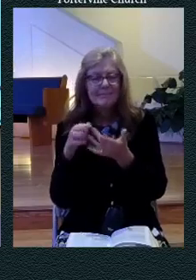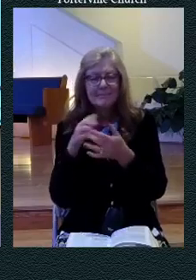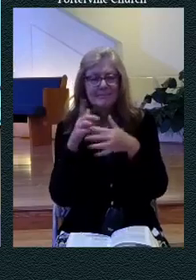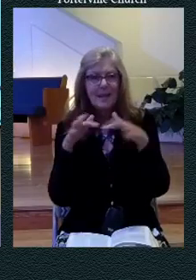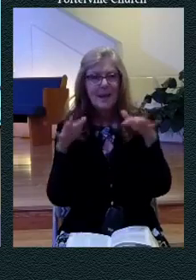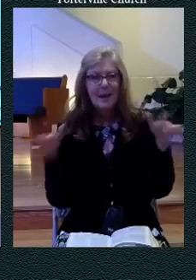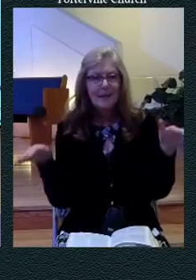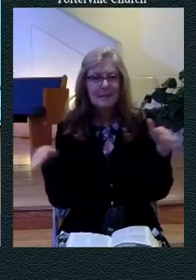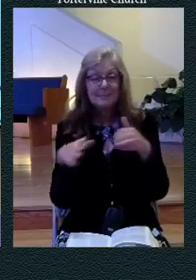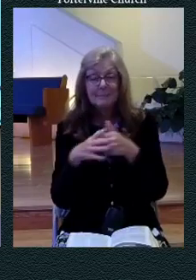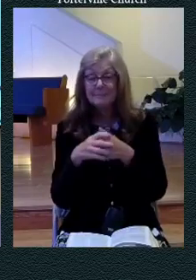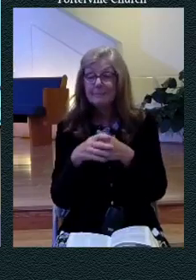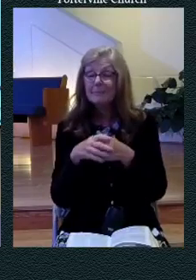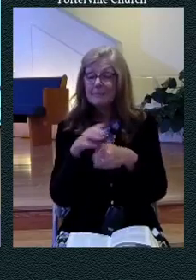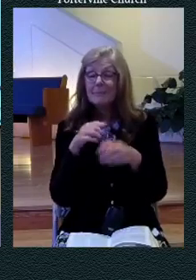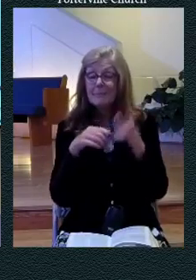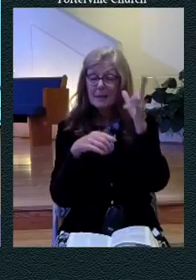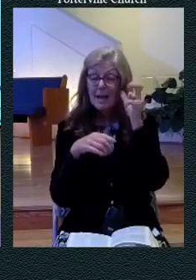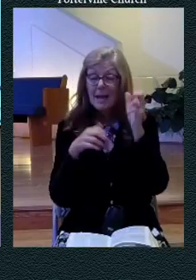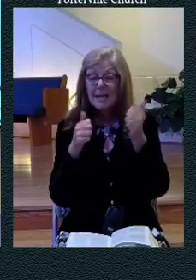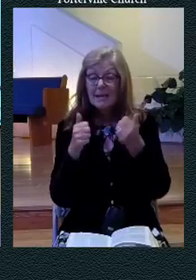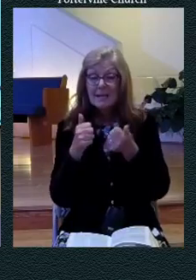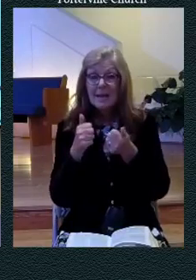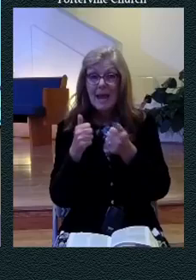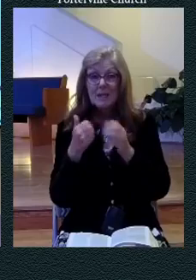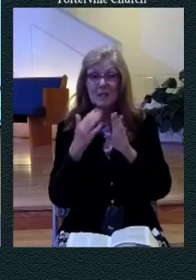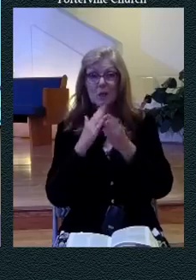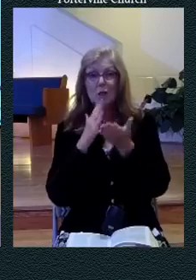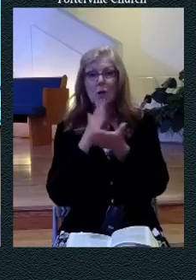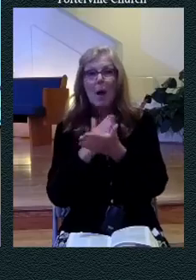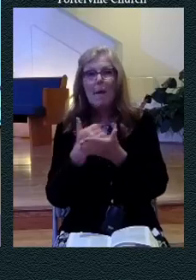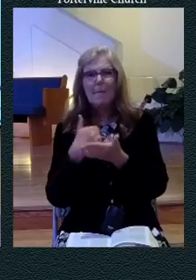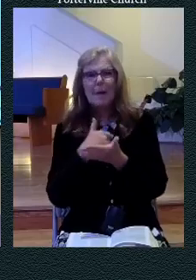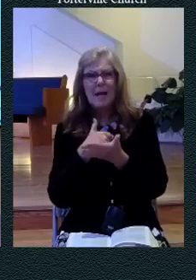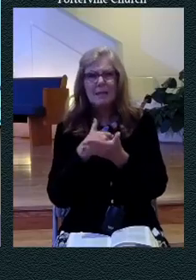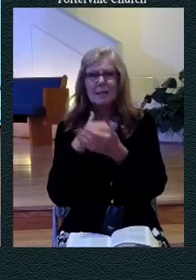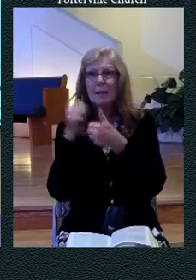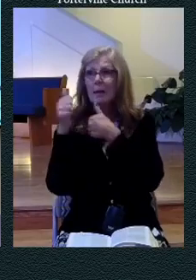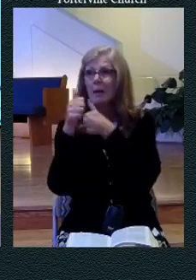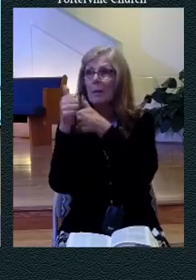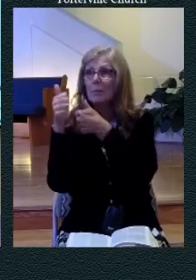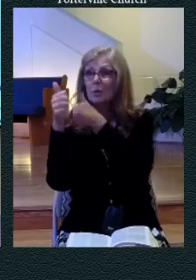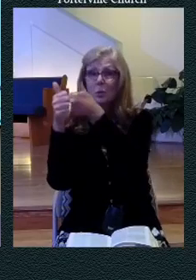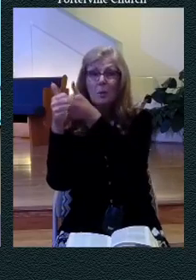from tasting and experiencing the full power of the gospel.